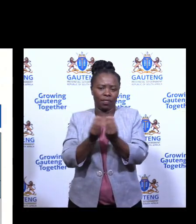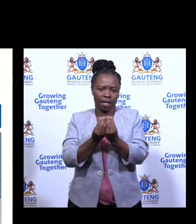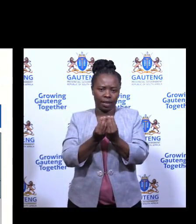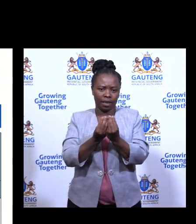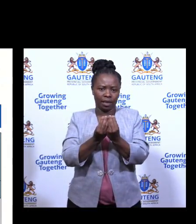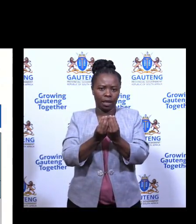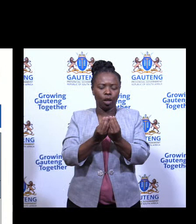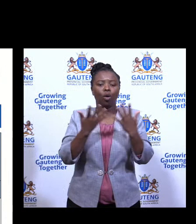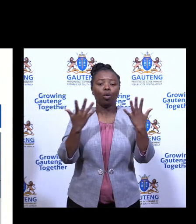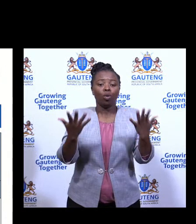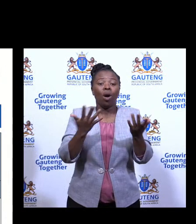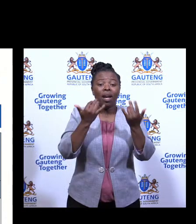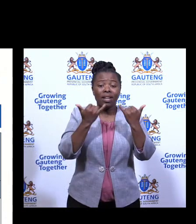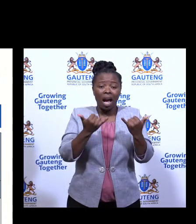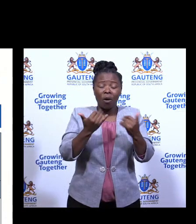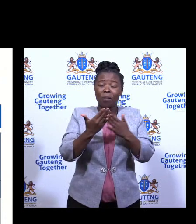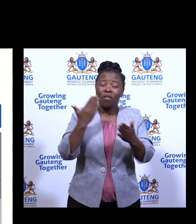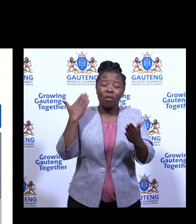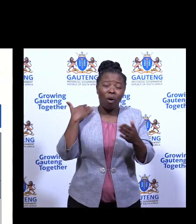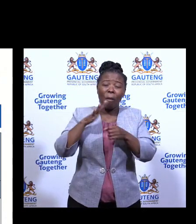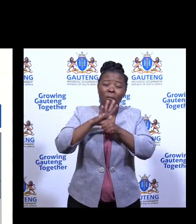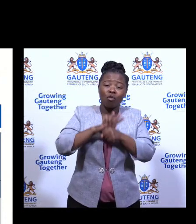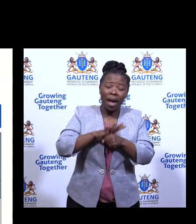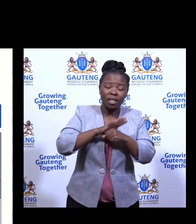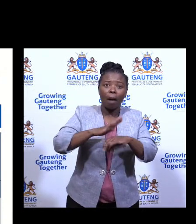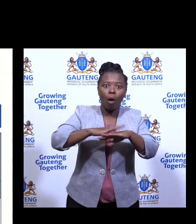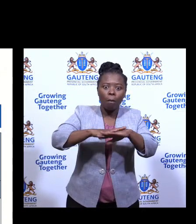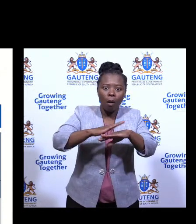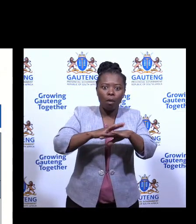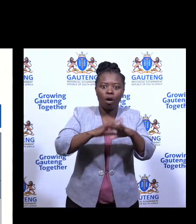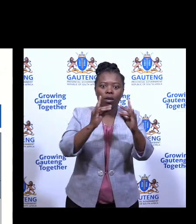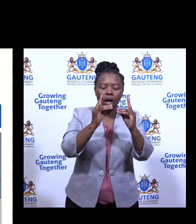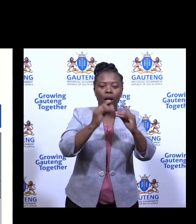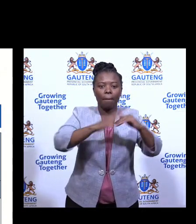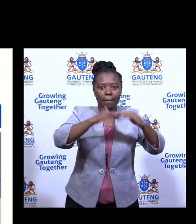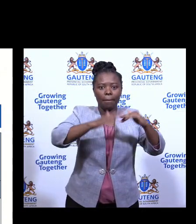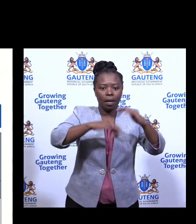where the pressure on more field hospitals was building.